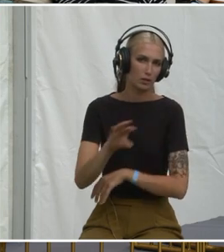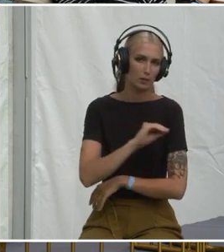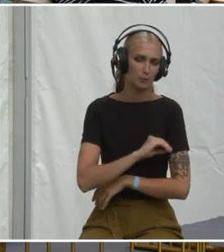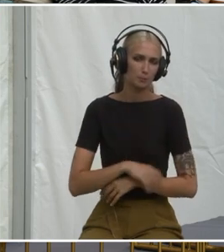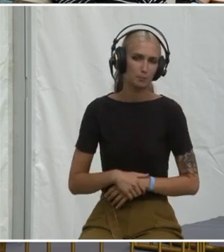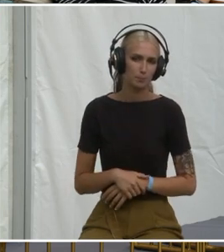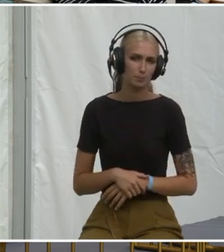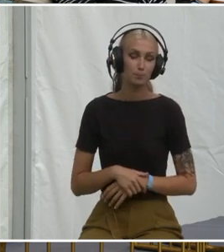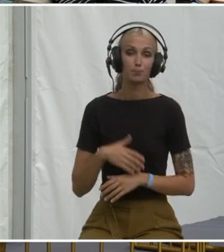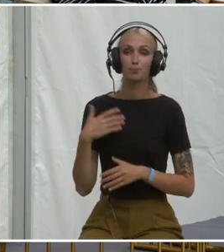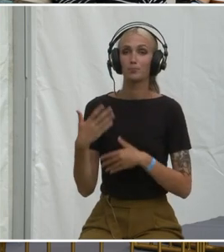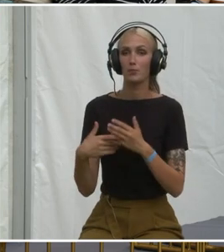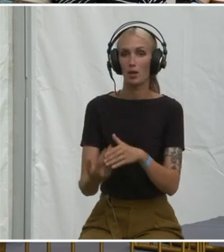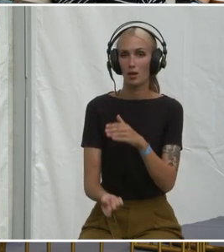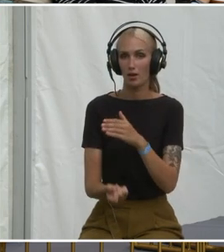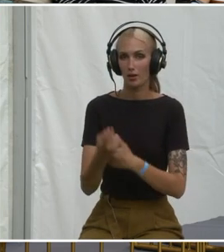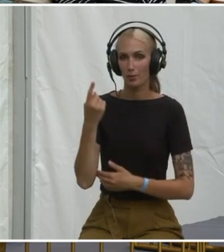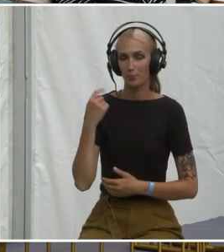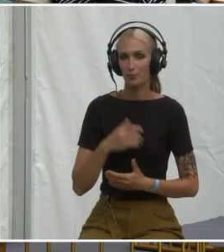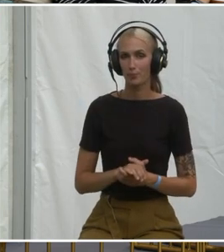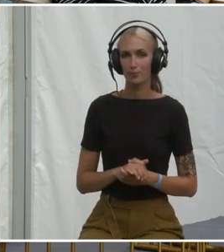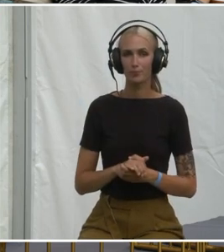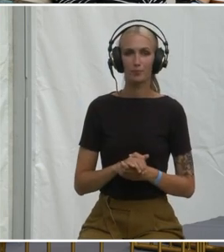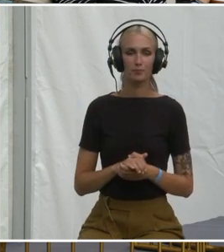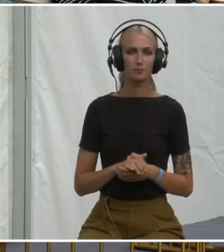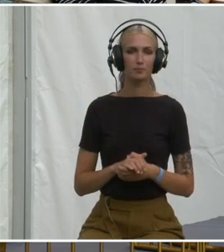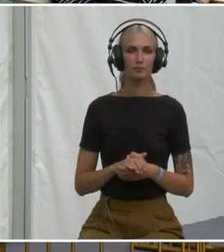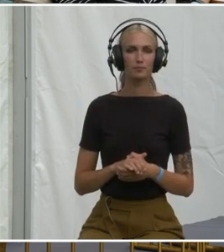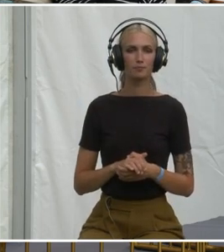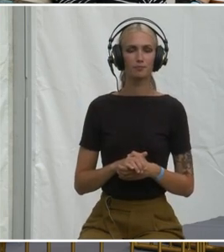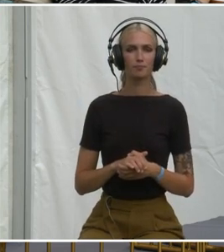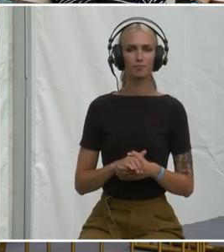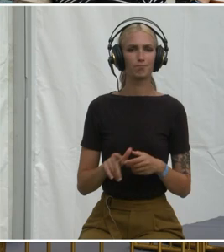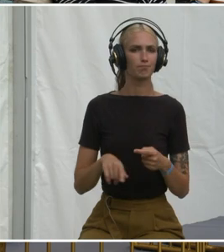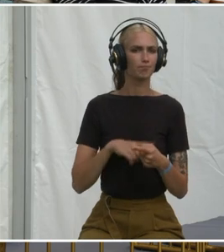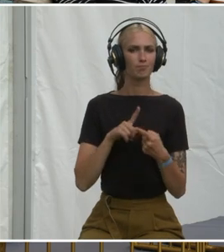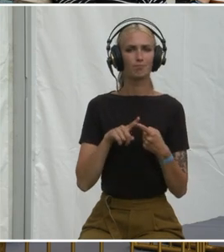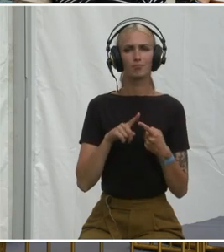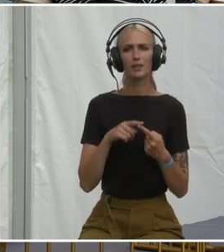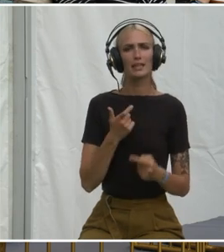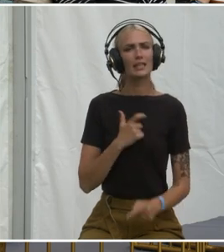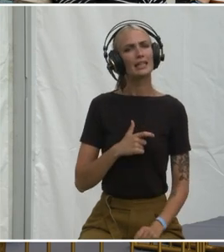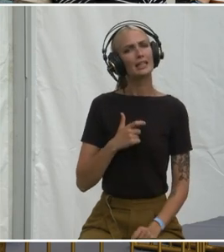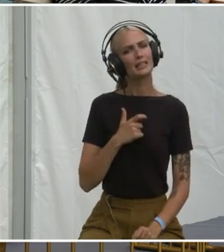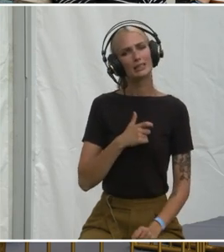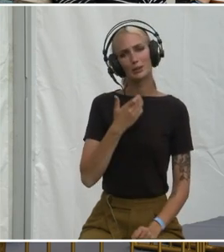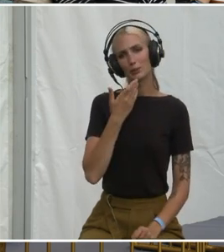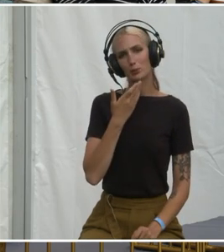So off we go. And let's maybe start with a small personal